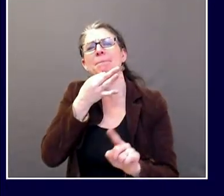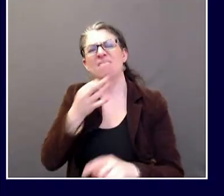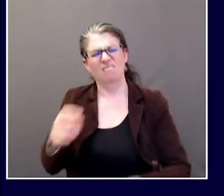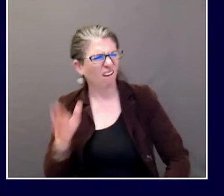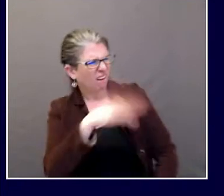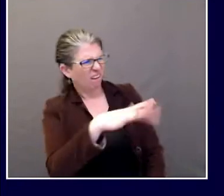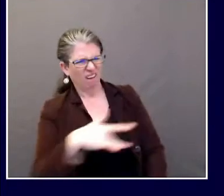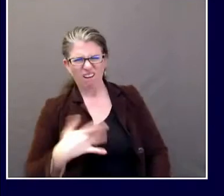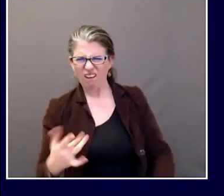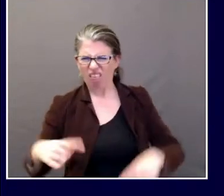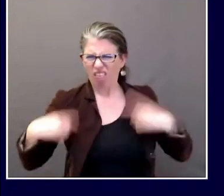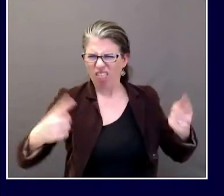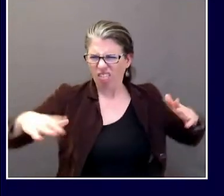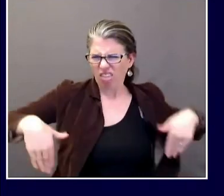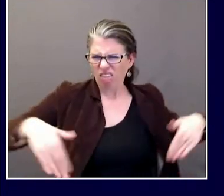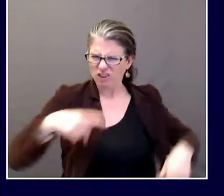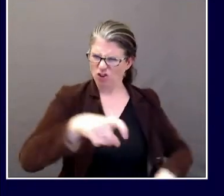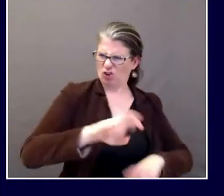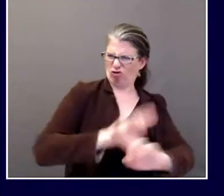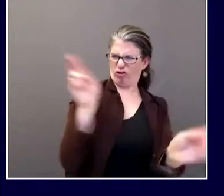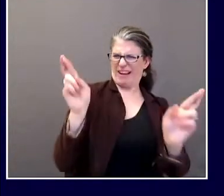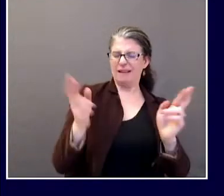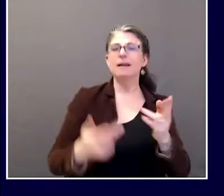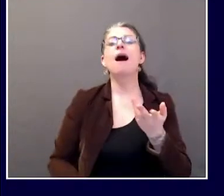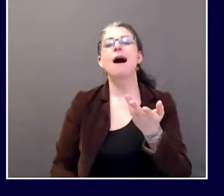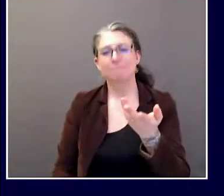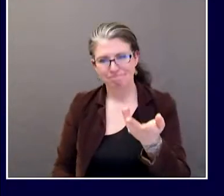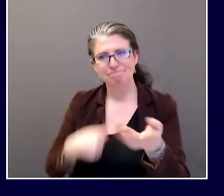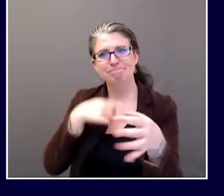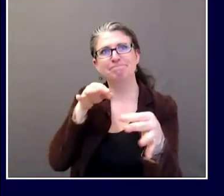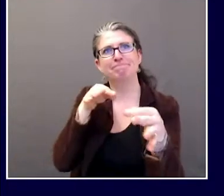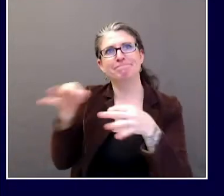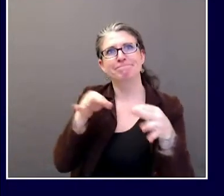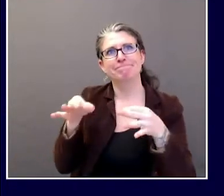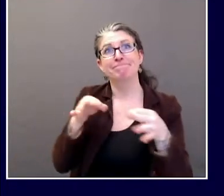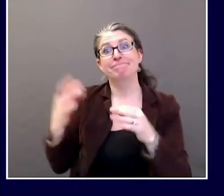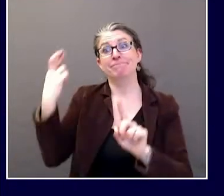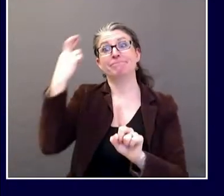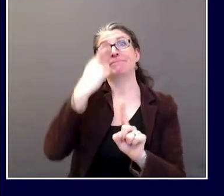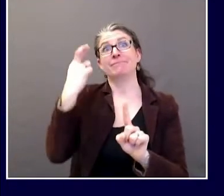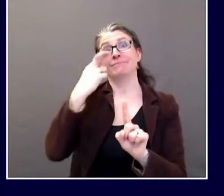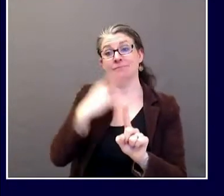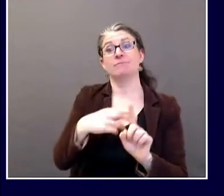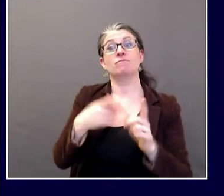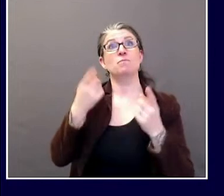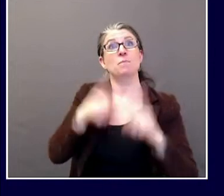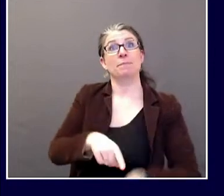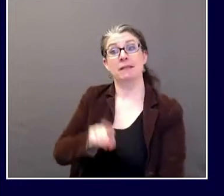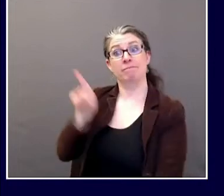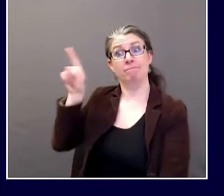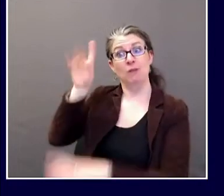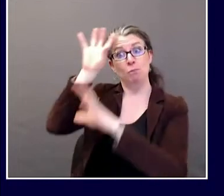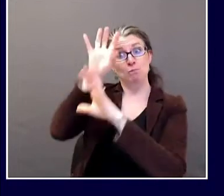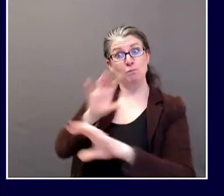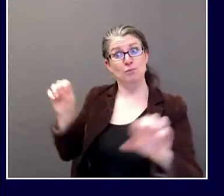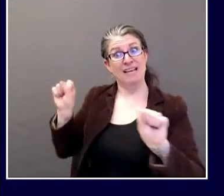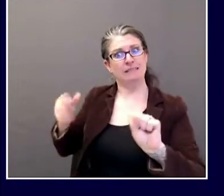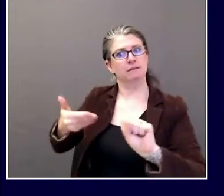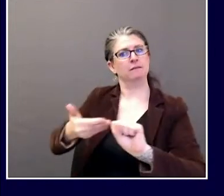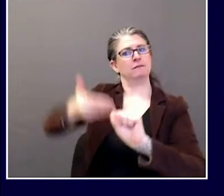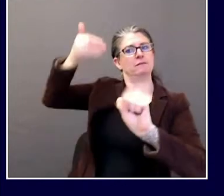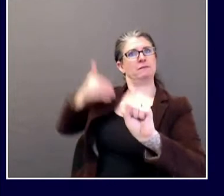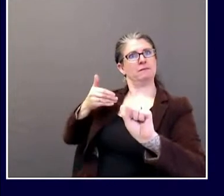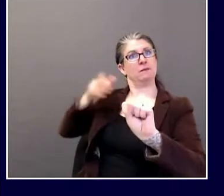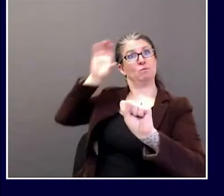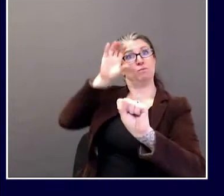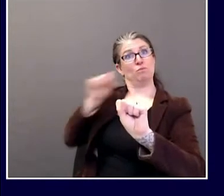administration had plans in place to create just that nationwide unified IT platform that would be